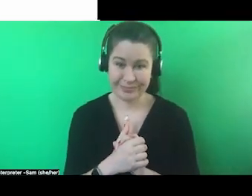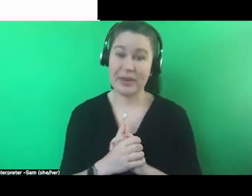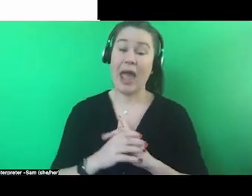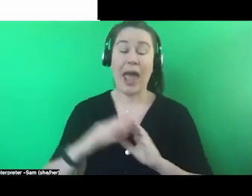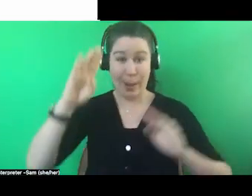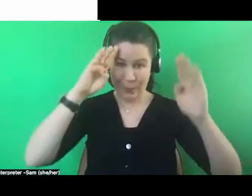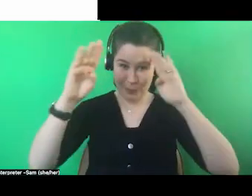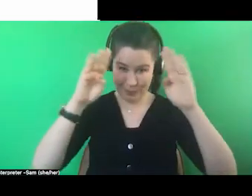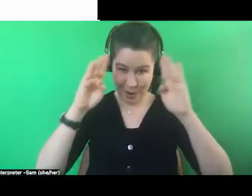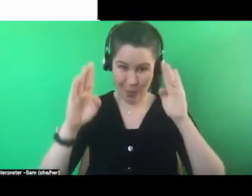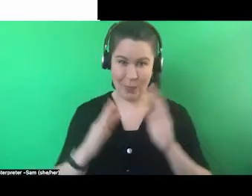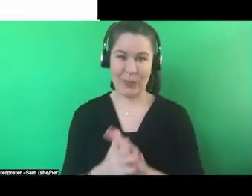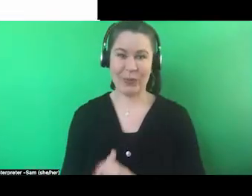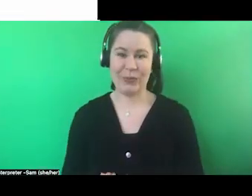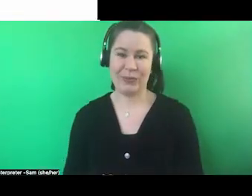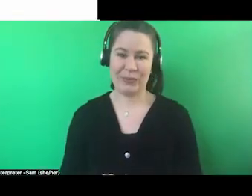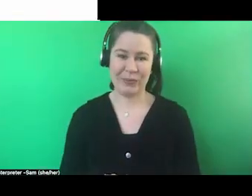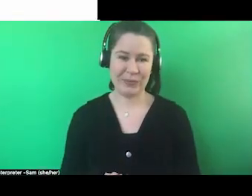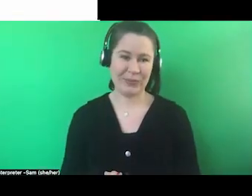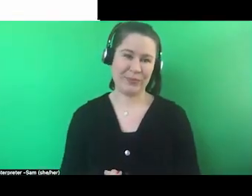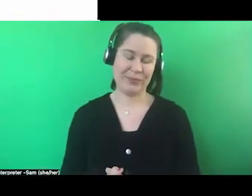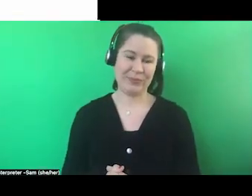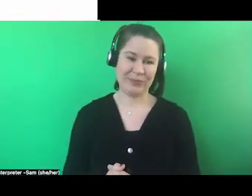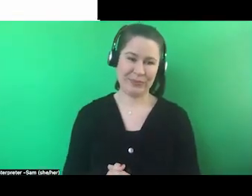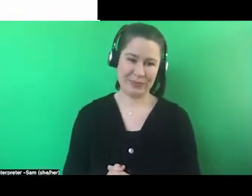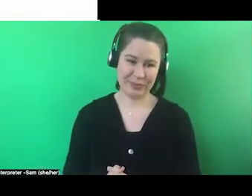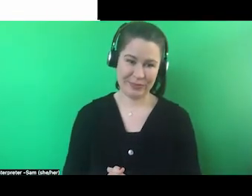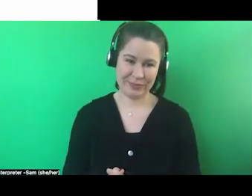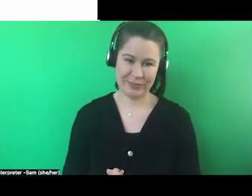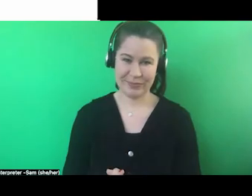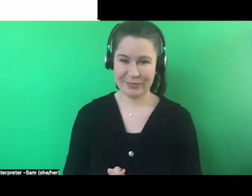Hello. Ciao, ciao.